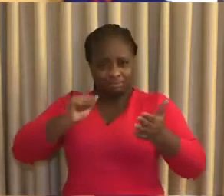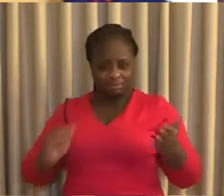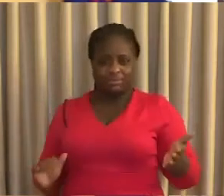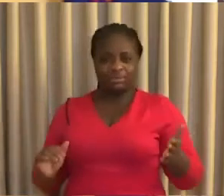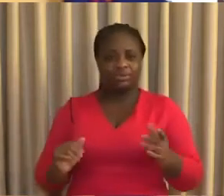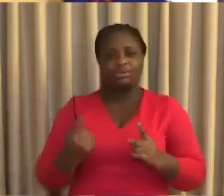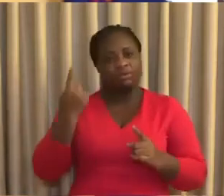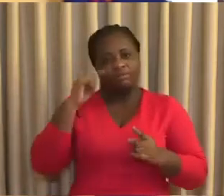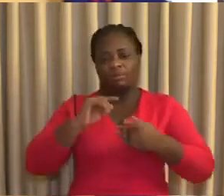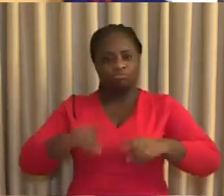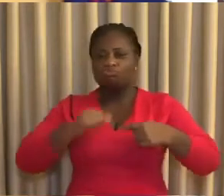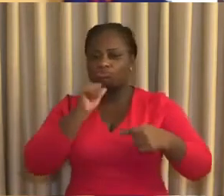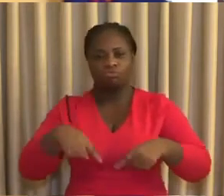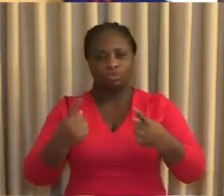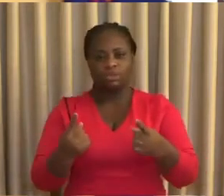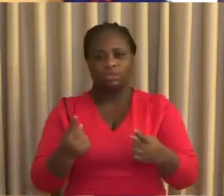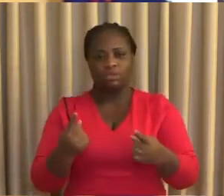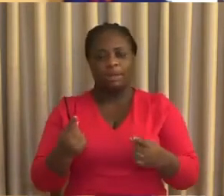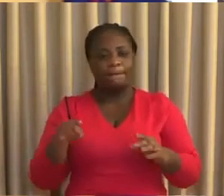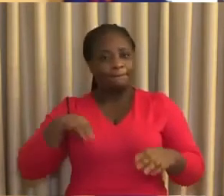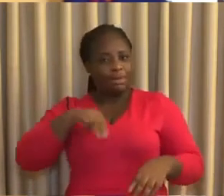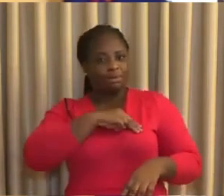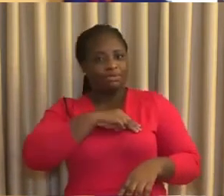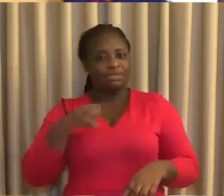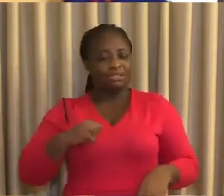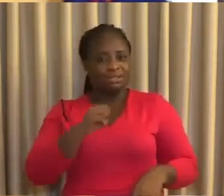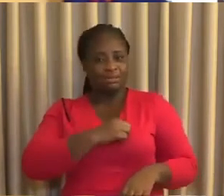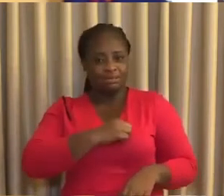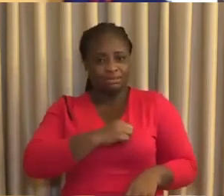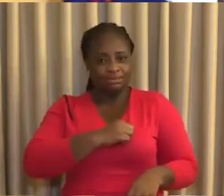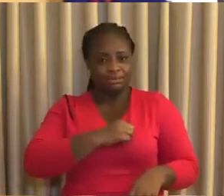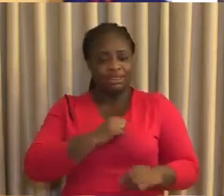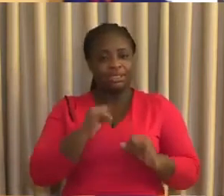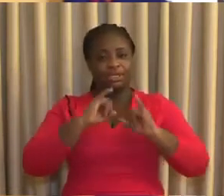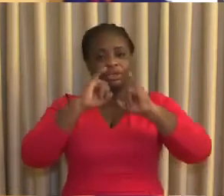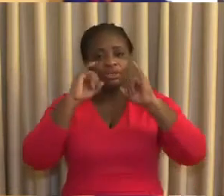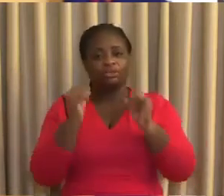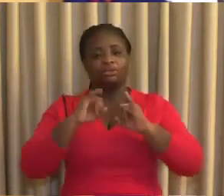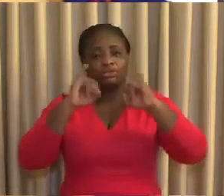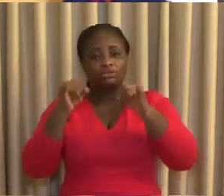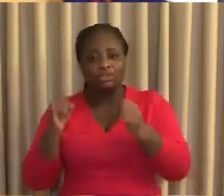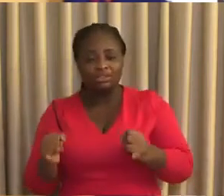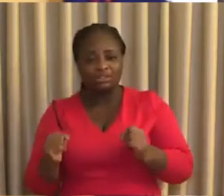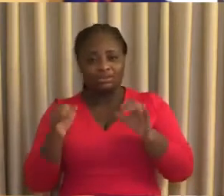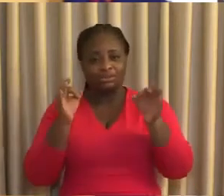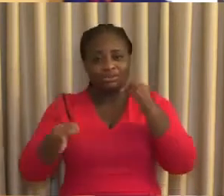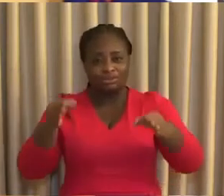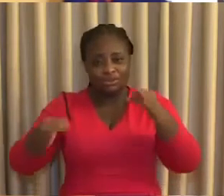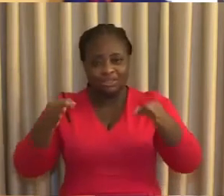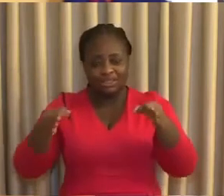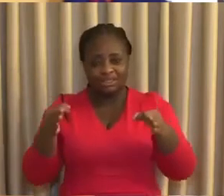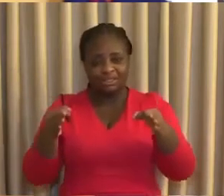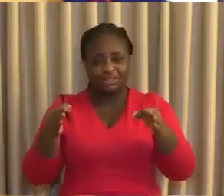of the executive, legislature, and the judiciary. Production, distribution and marketing of